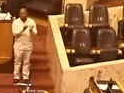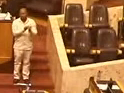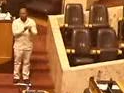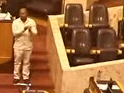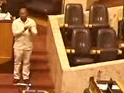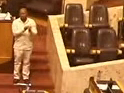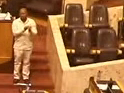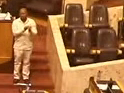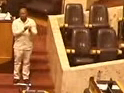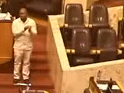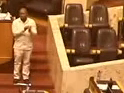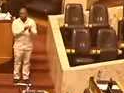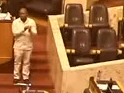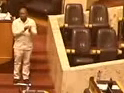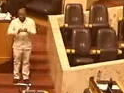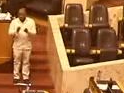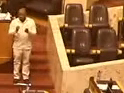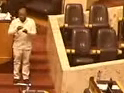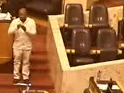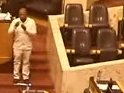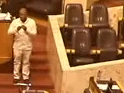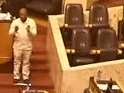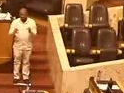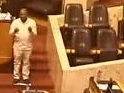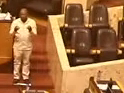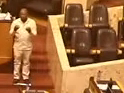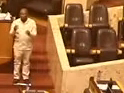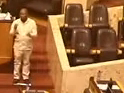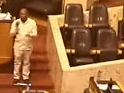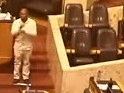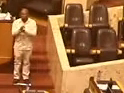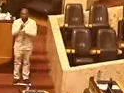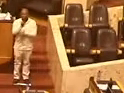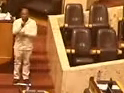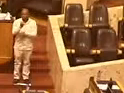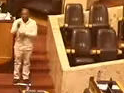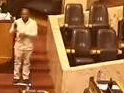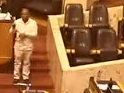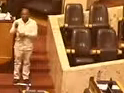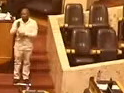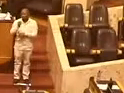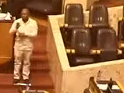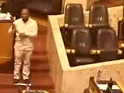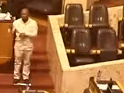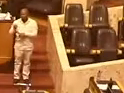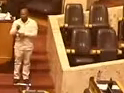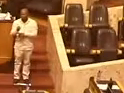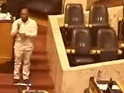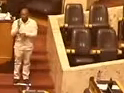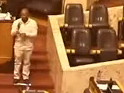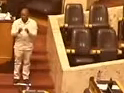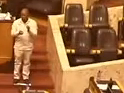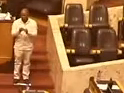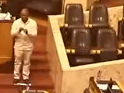total project is just over 100 million, and it will create 30